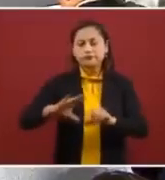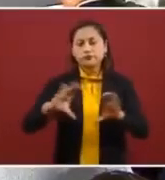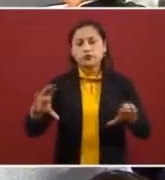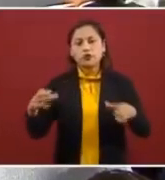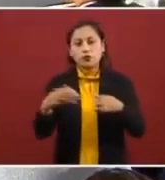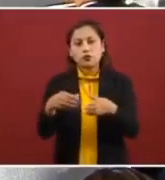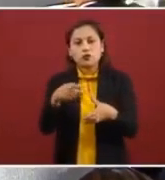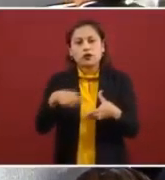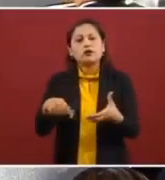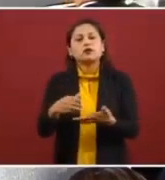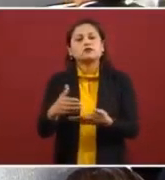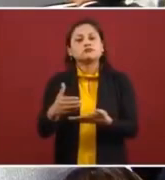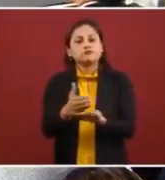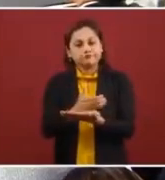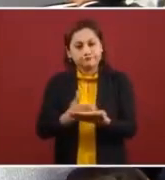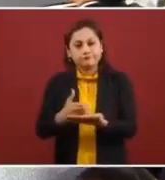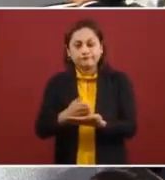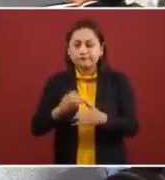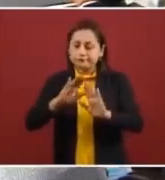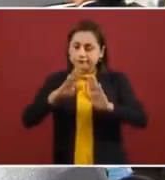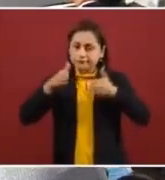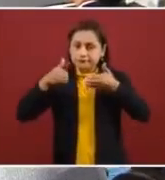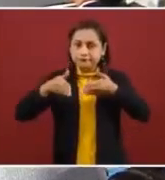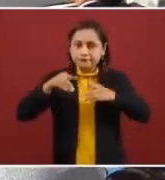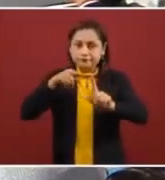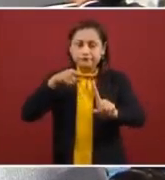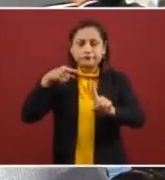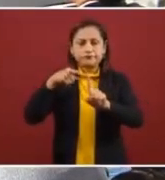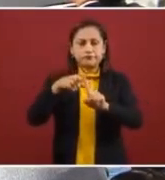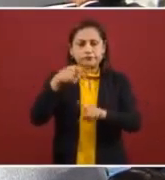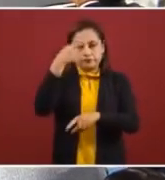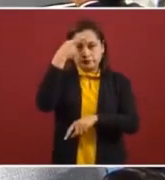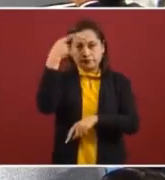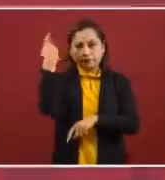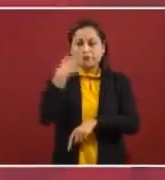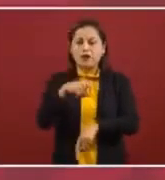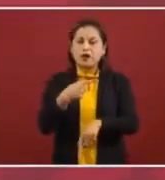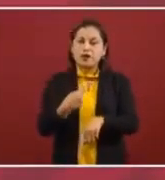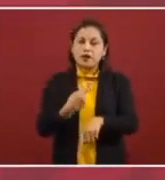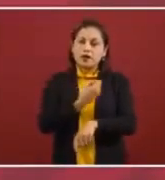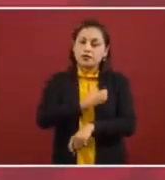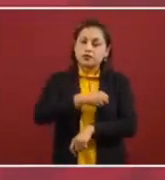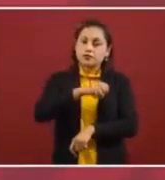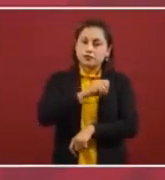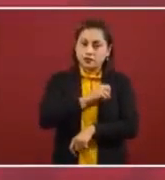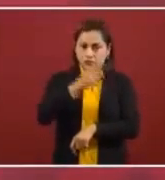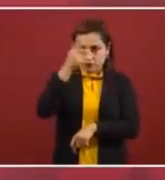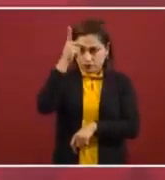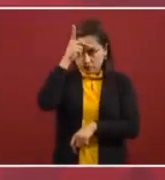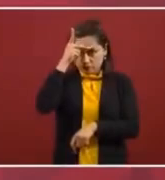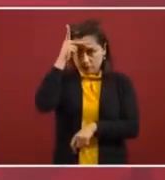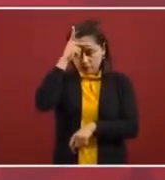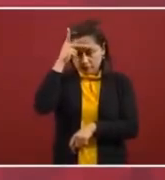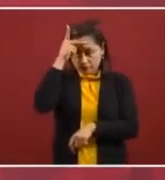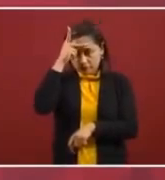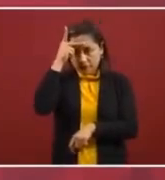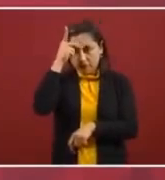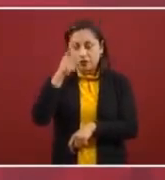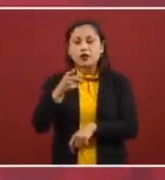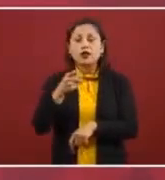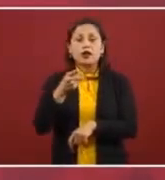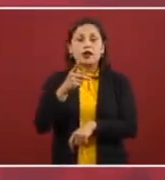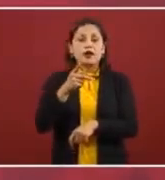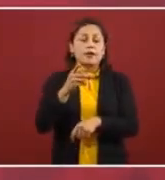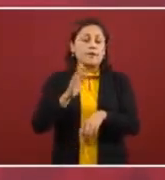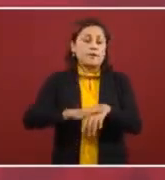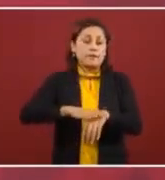actually going to go even to their homes. Que está inmersa en la población de menos recursos y que so